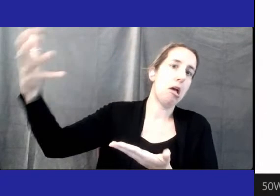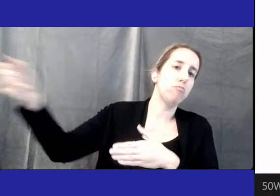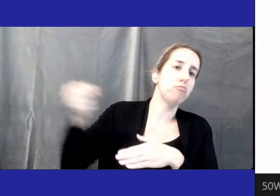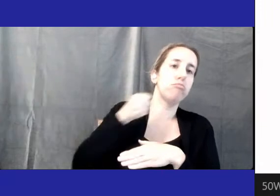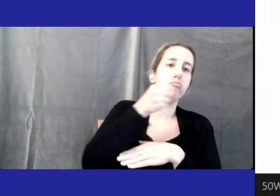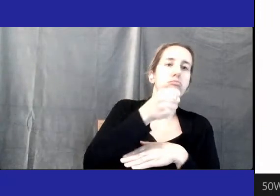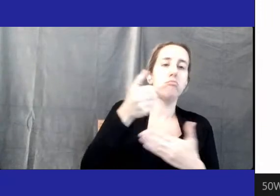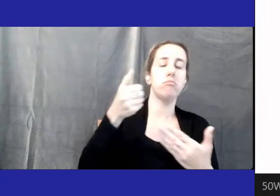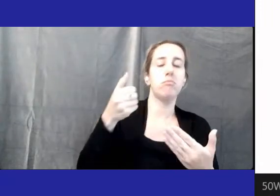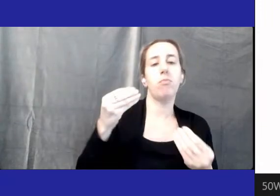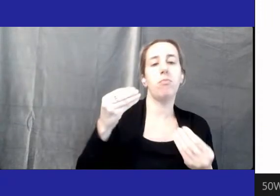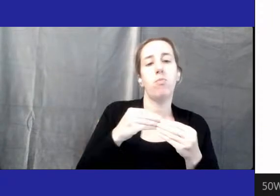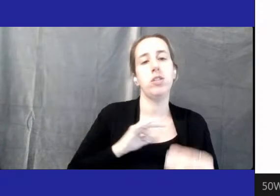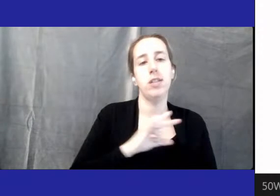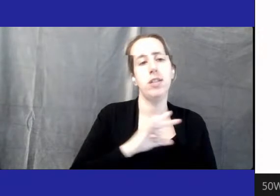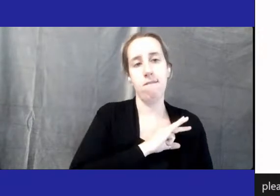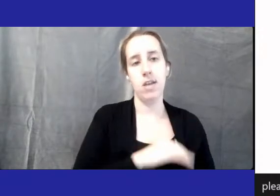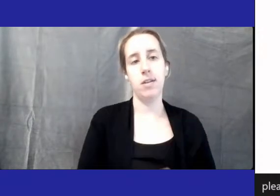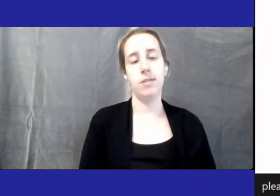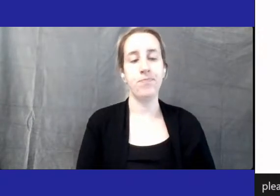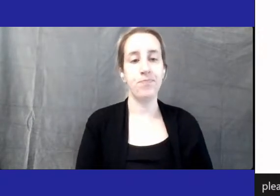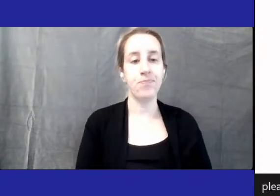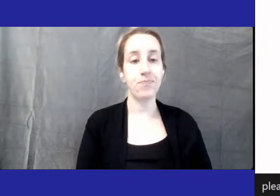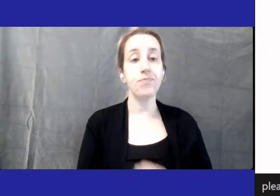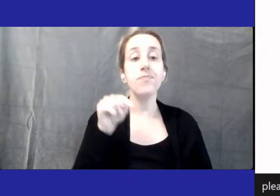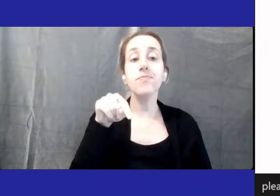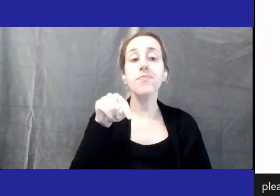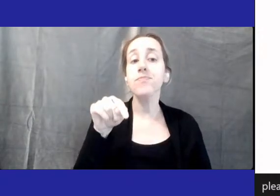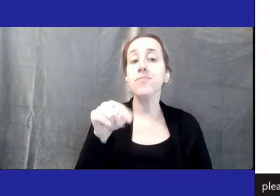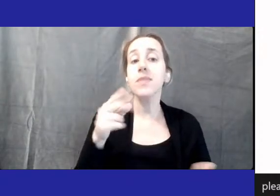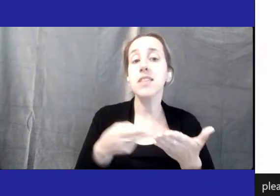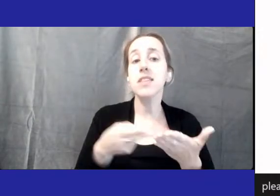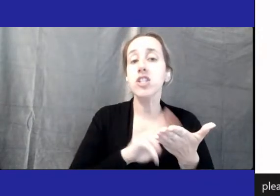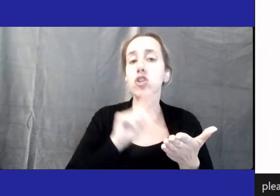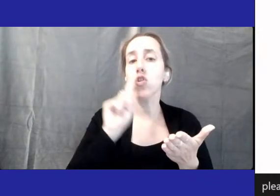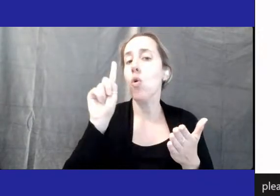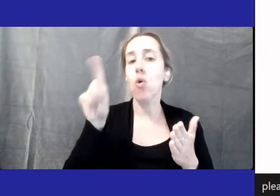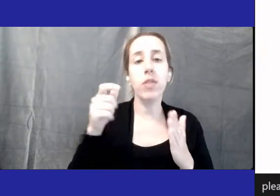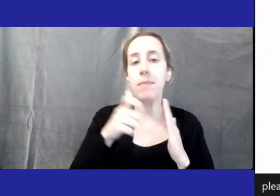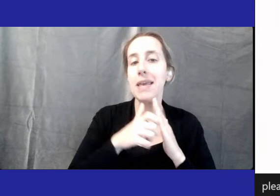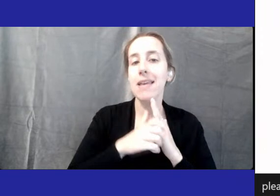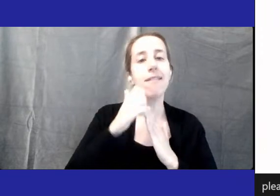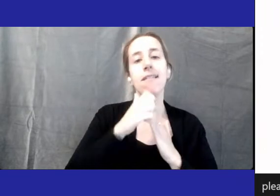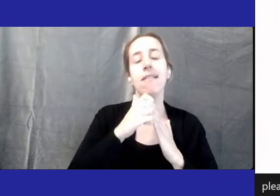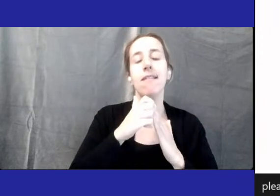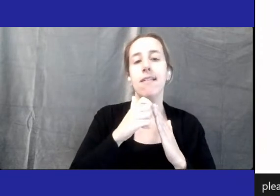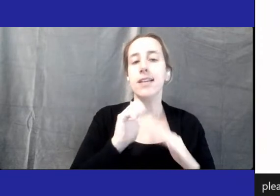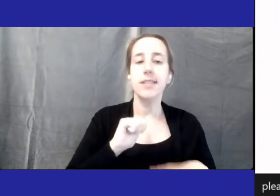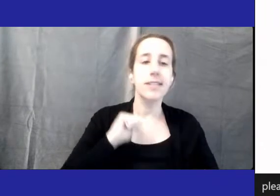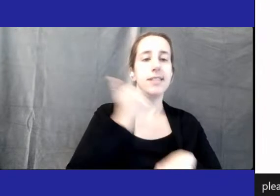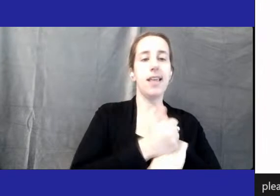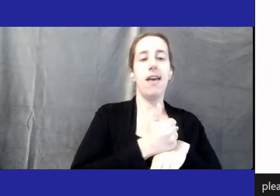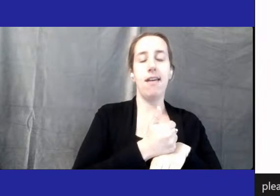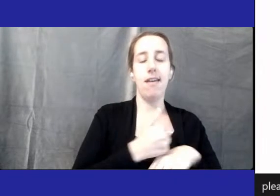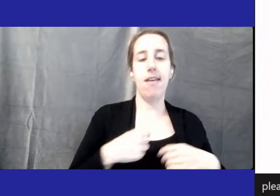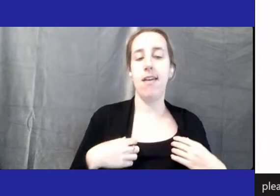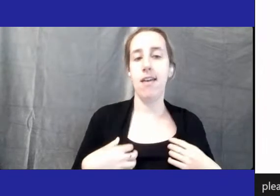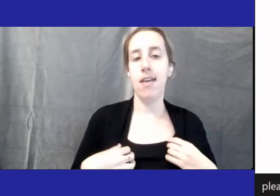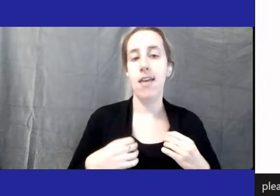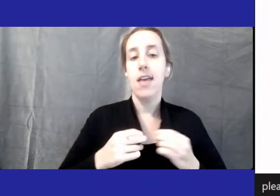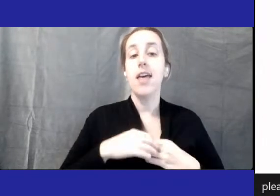So this contract would only be activated in the event of either New York City